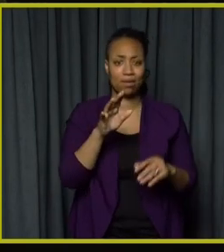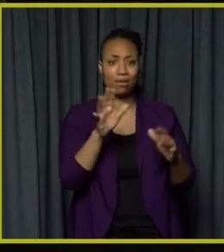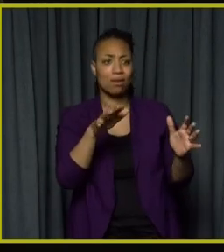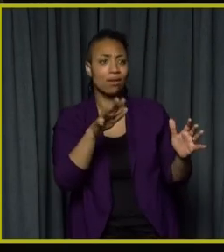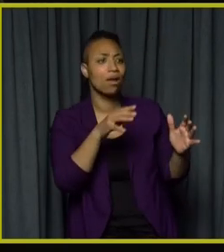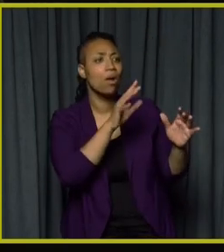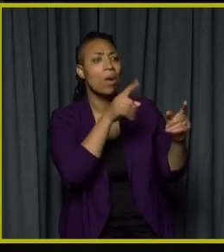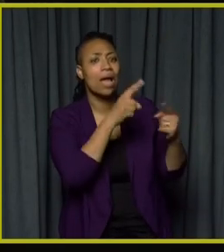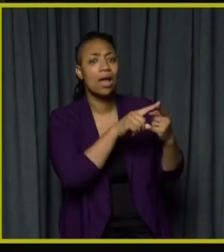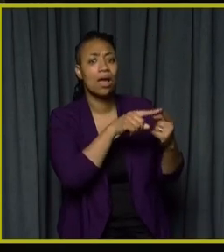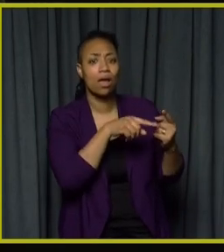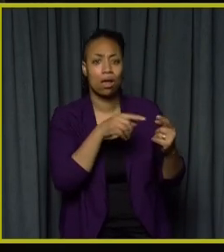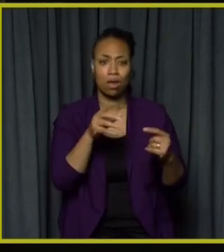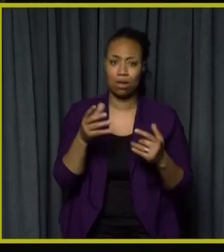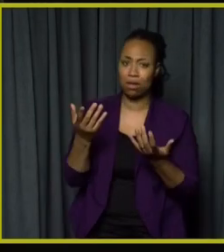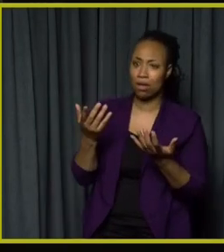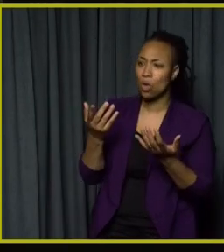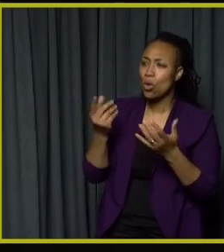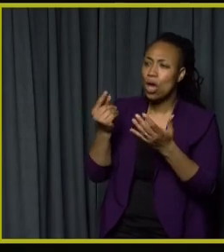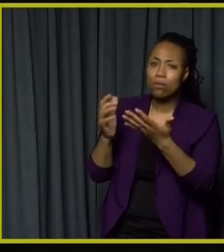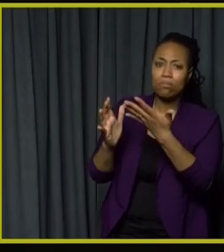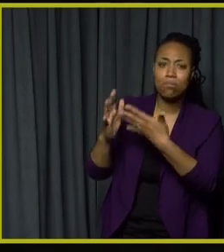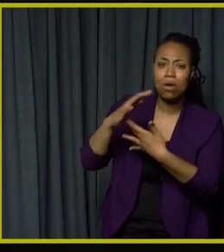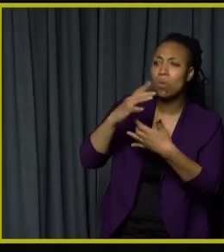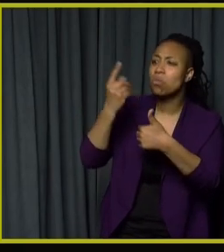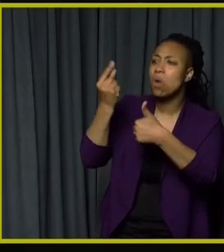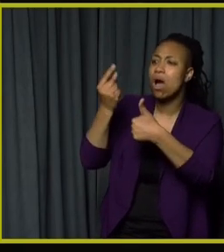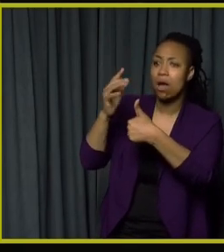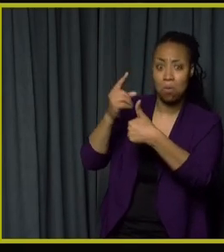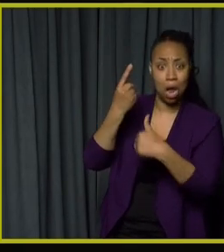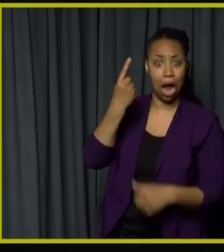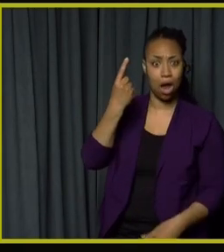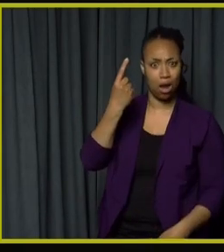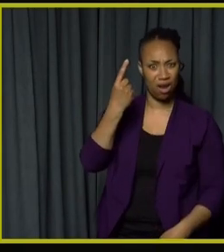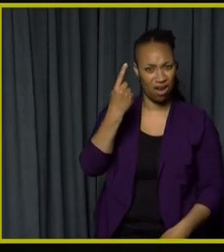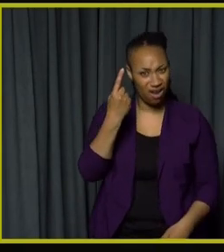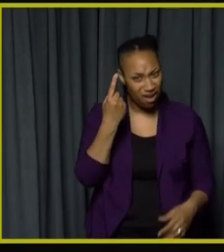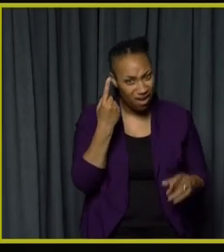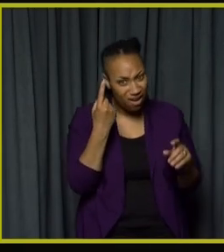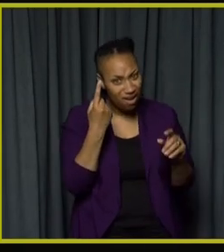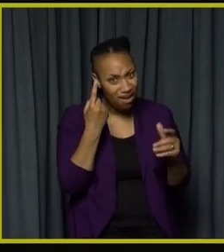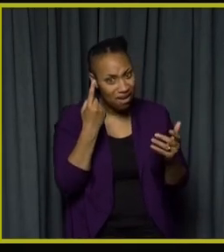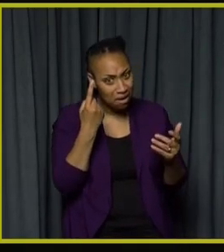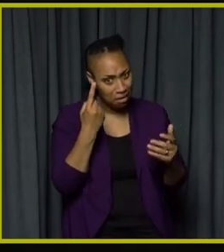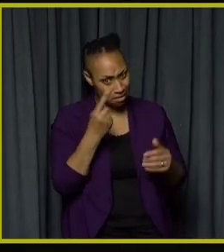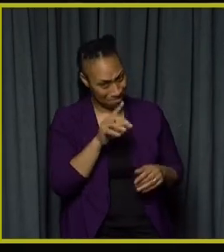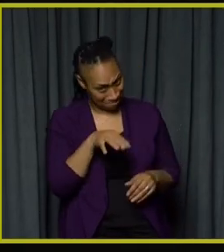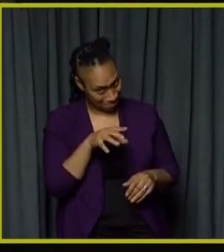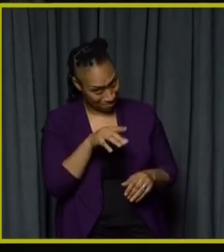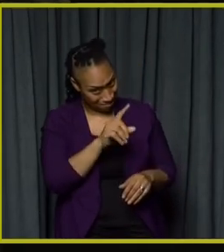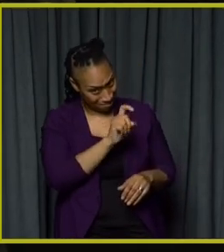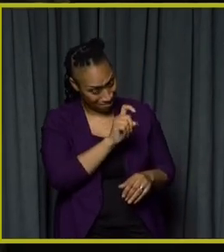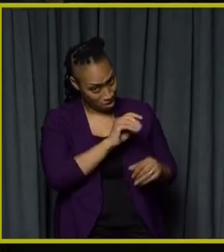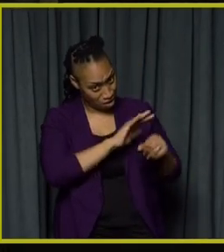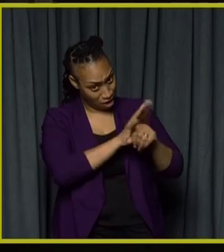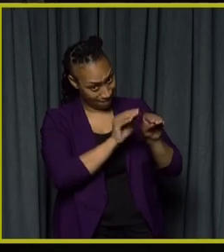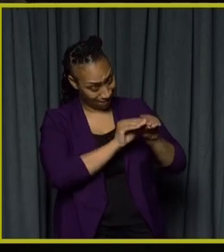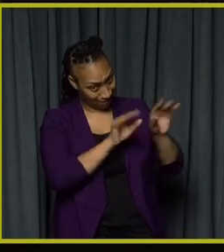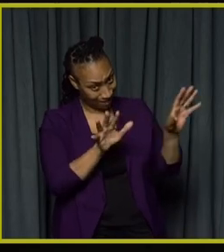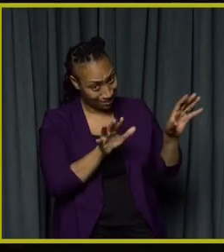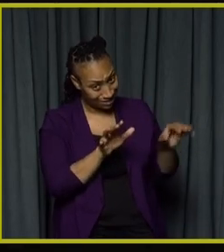your top priority? Well, we say, when you decided to do COVID response, you